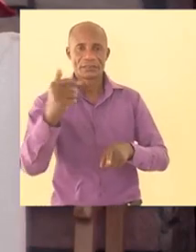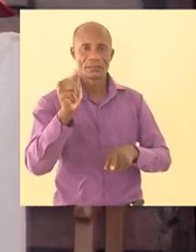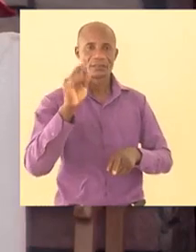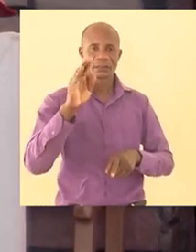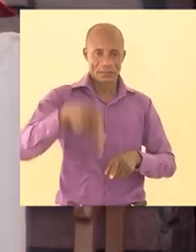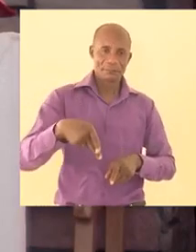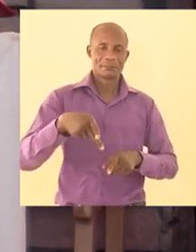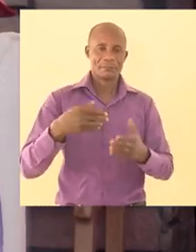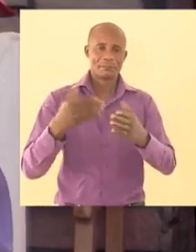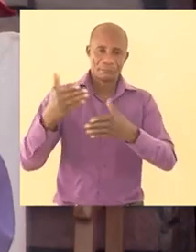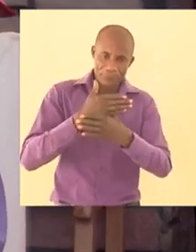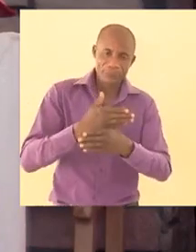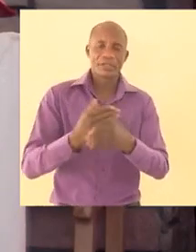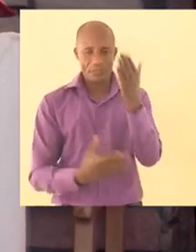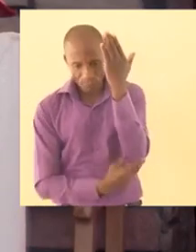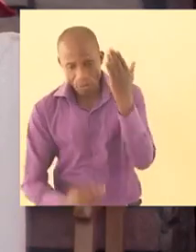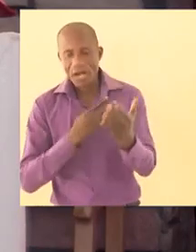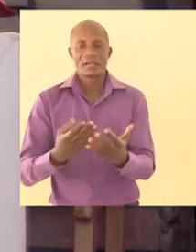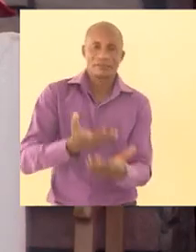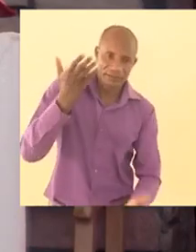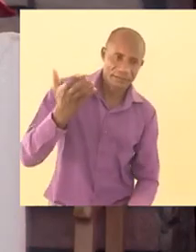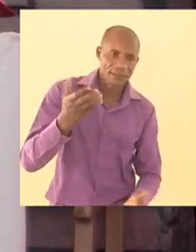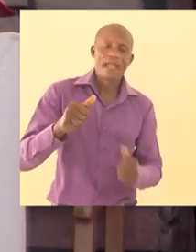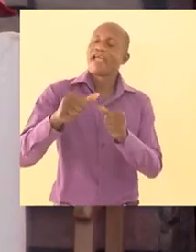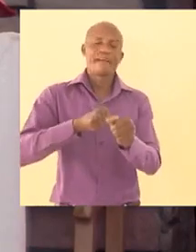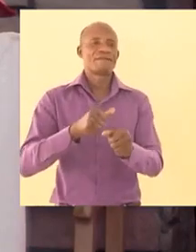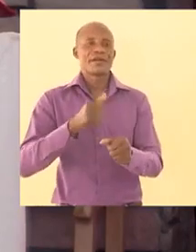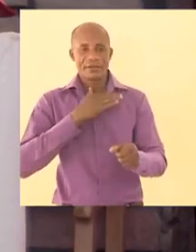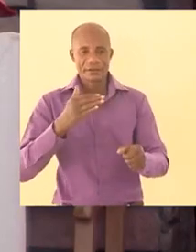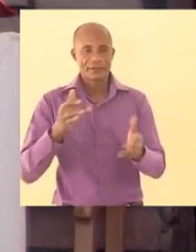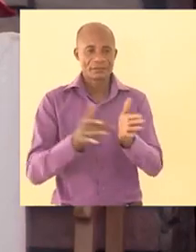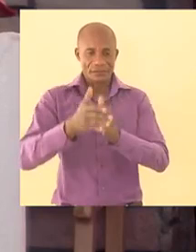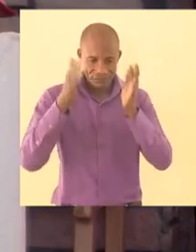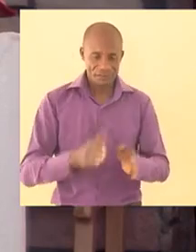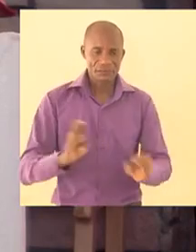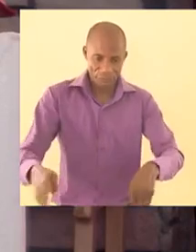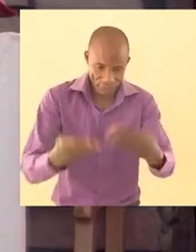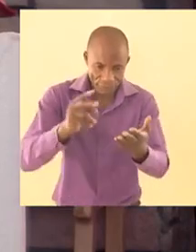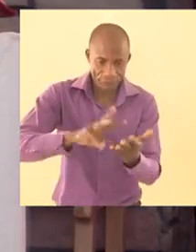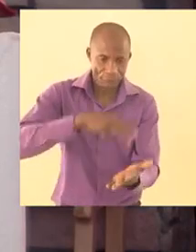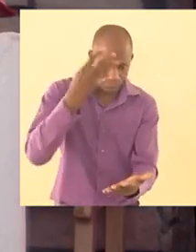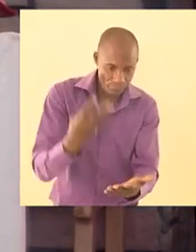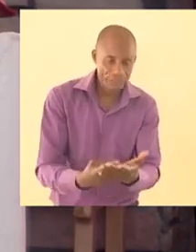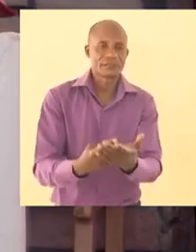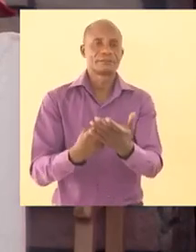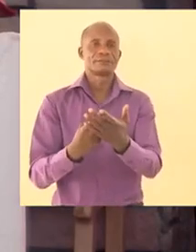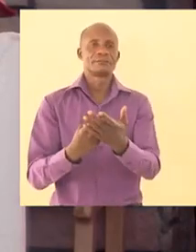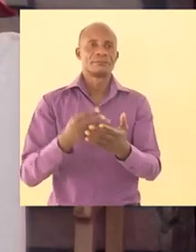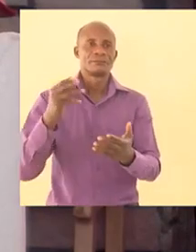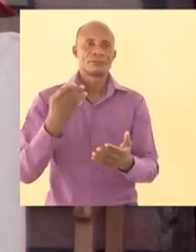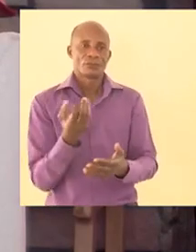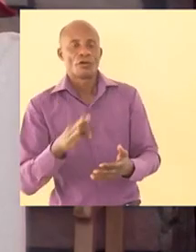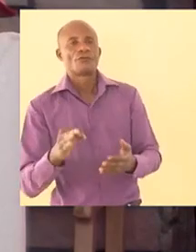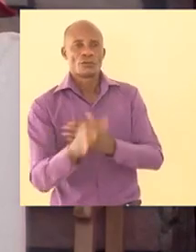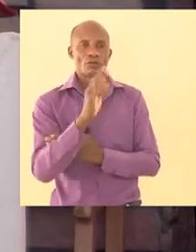rich. Every Christian will be giving witness to the foolishness of God that is wiser than human wisdom, the weakness of God greater than human